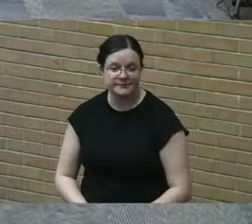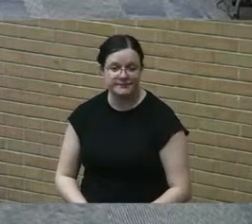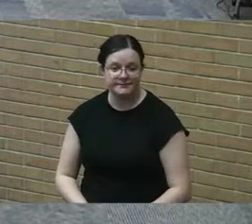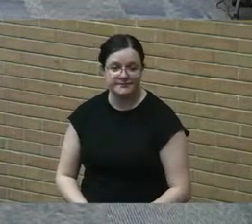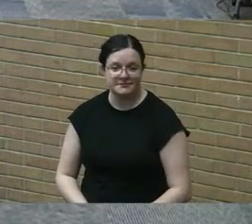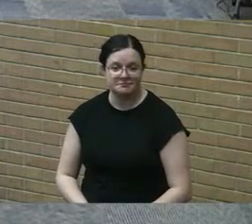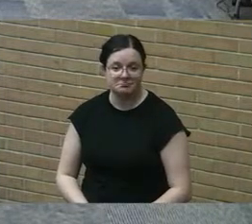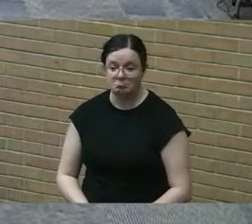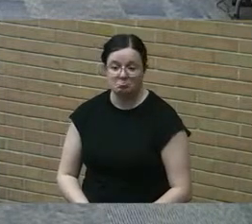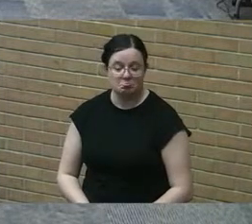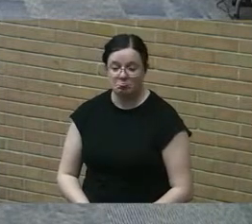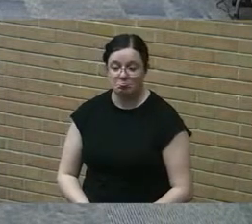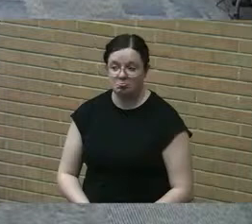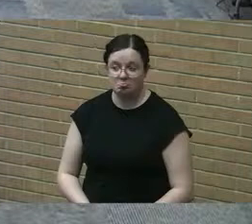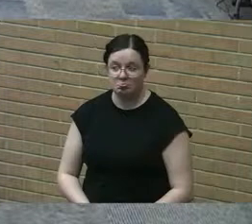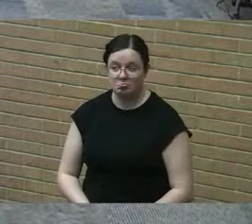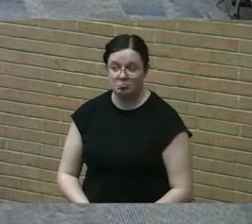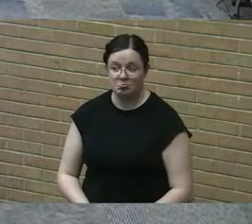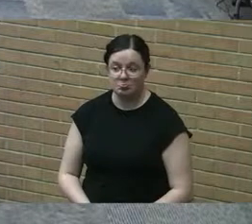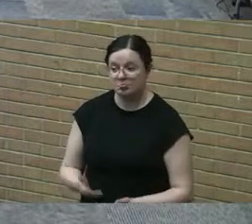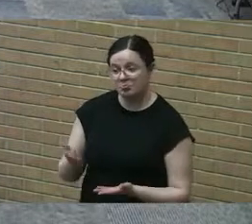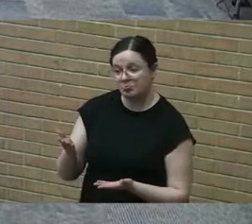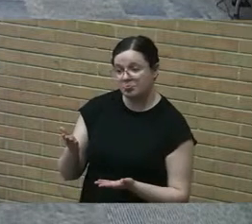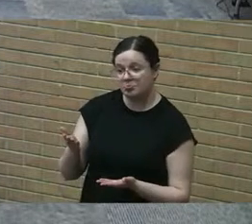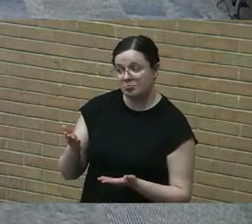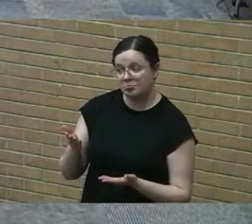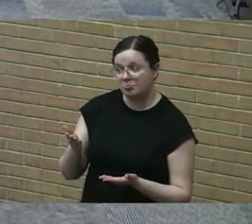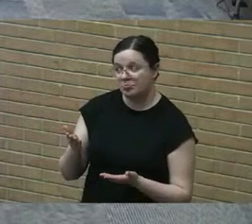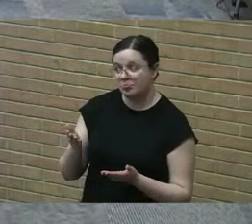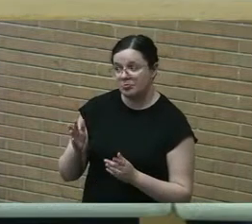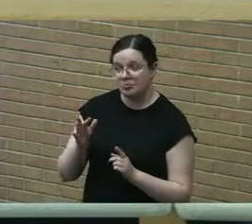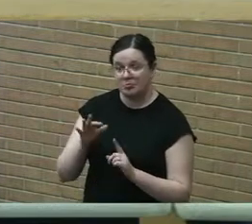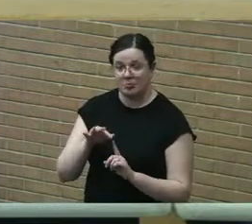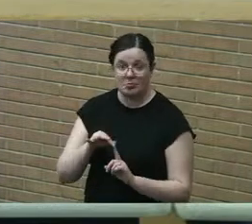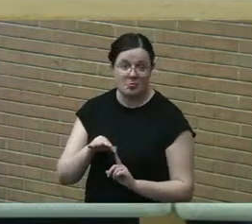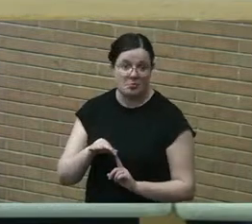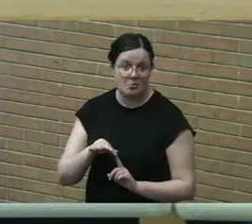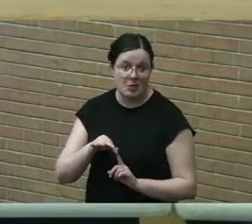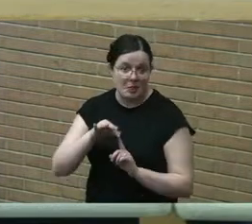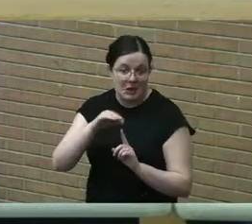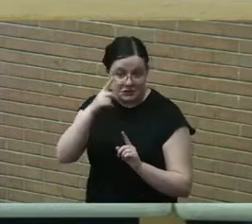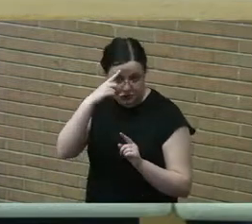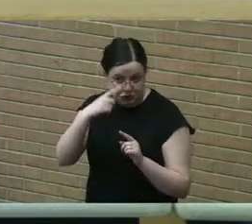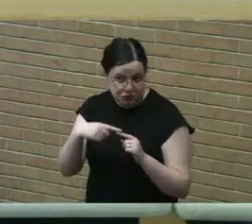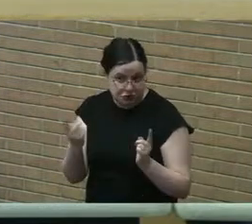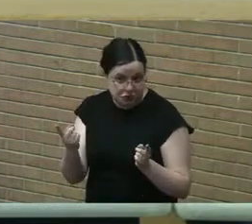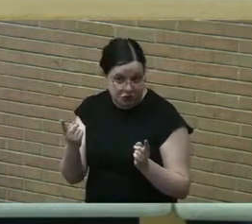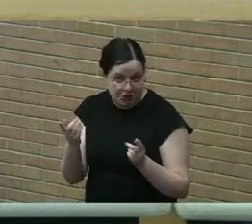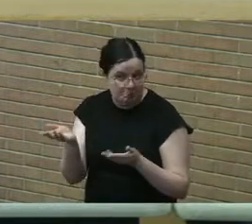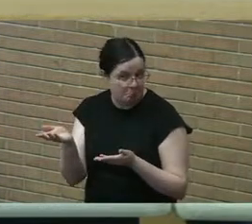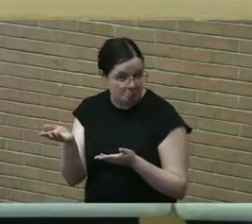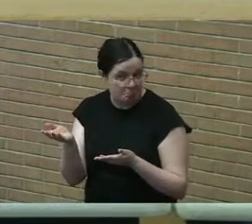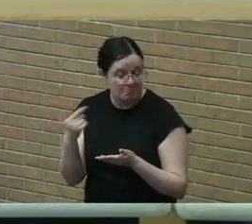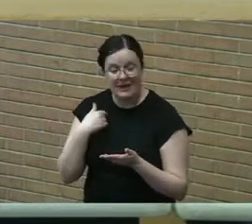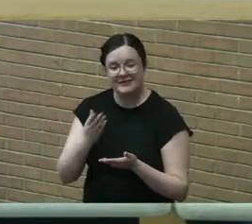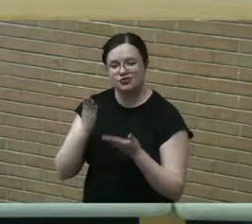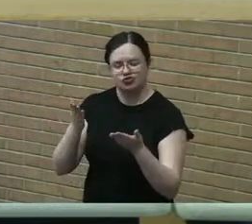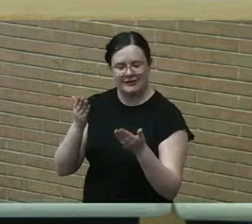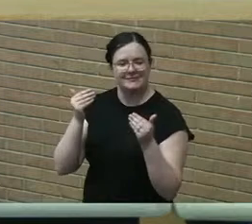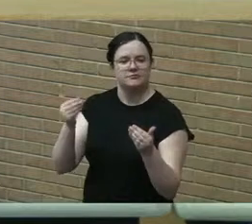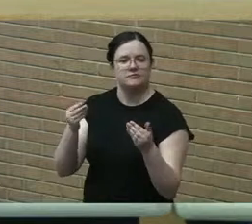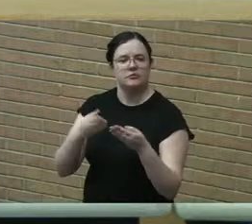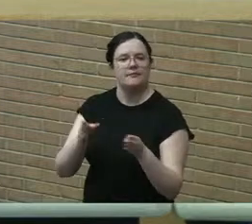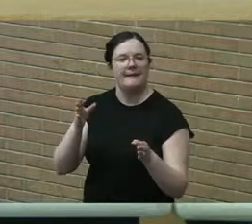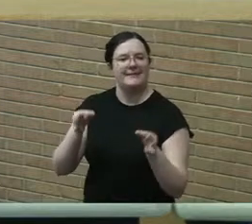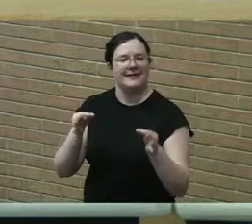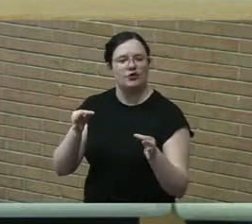Then unless anybody feels otherwise, I'm going to suggest that we close the public hearing.